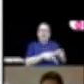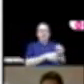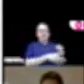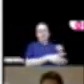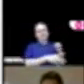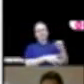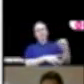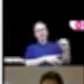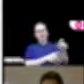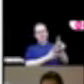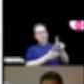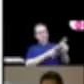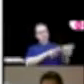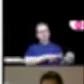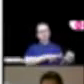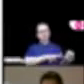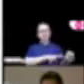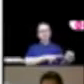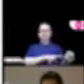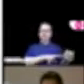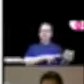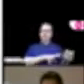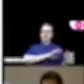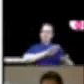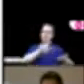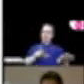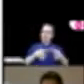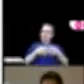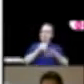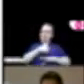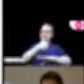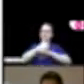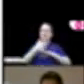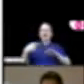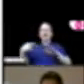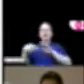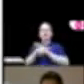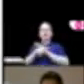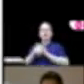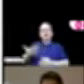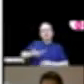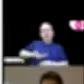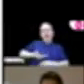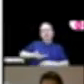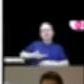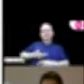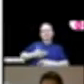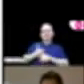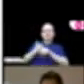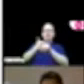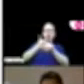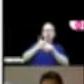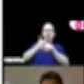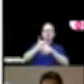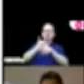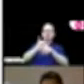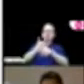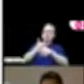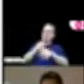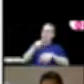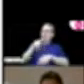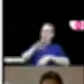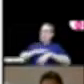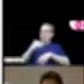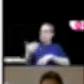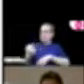against police brutality, racism, and immigration rights from 2009. During that time,